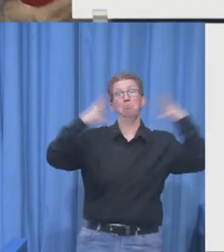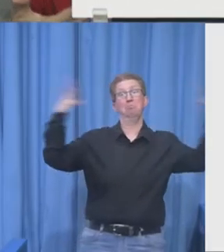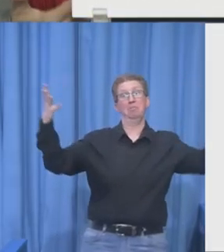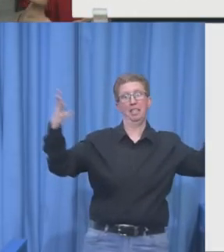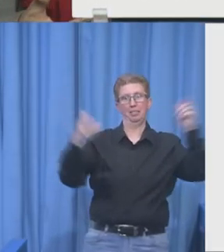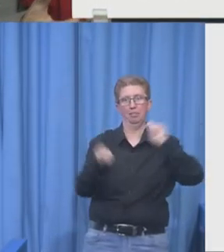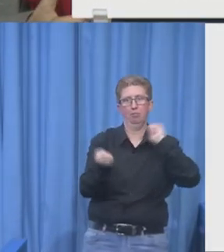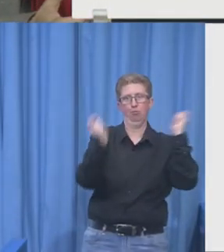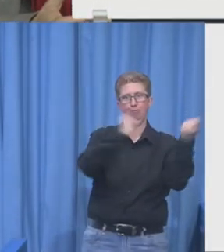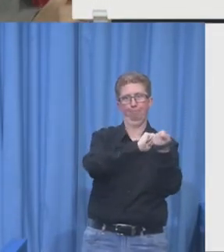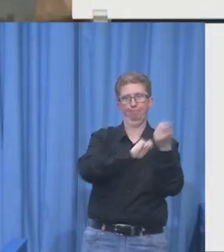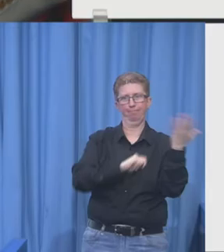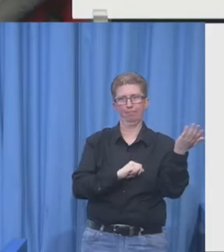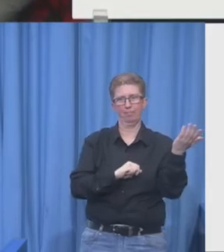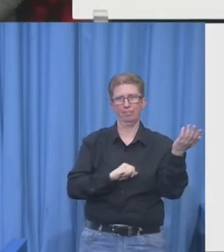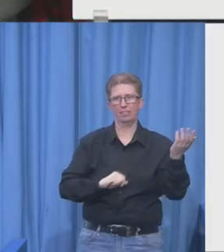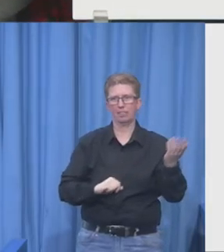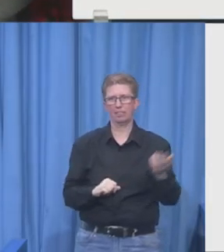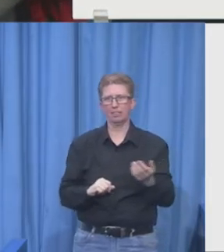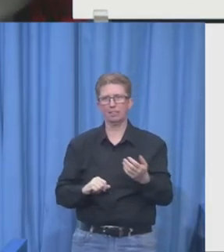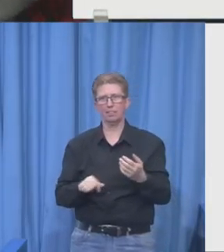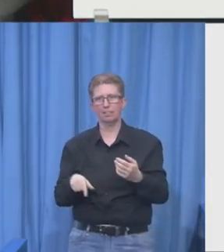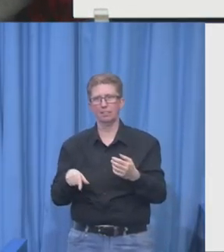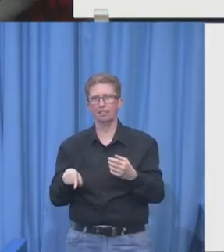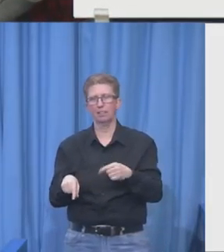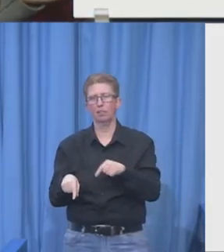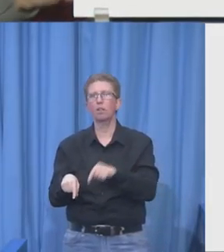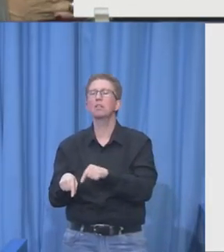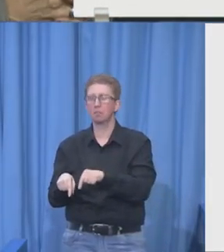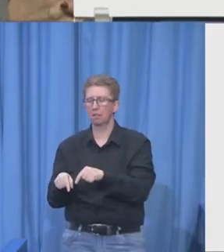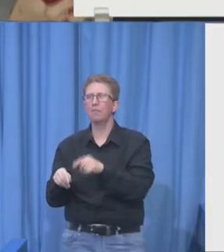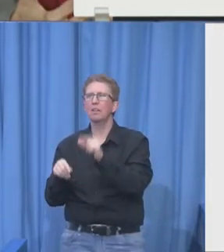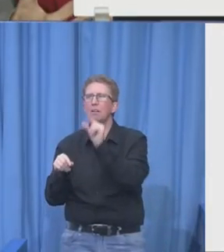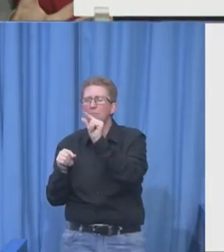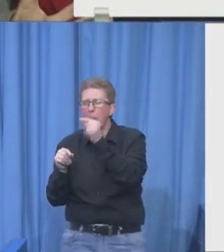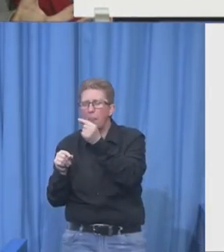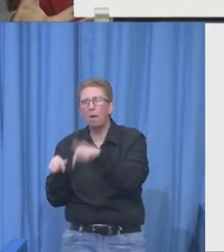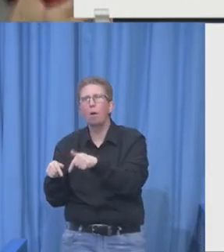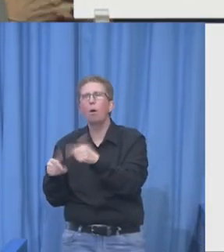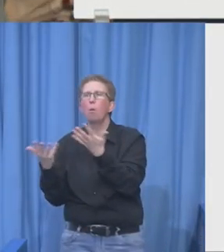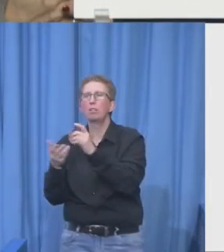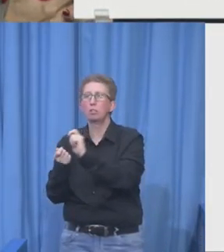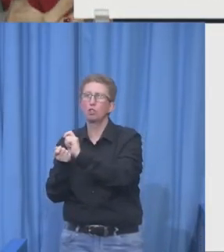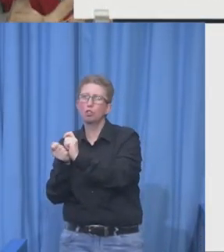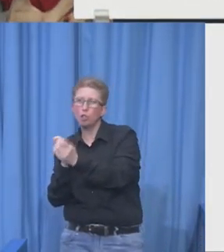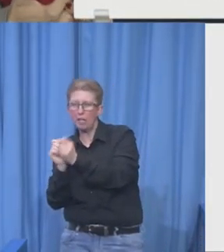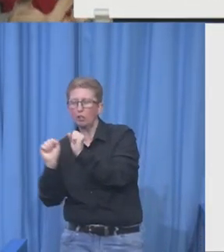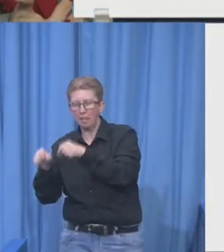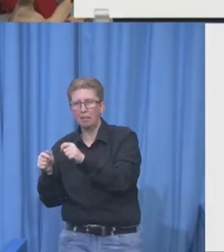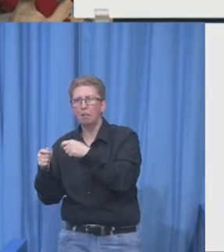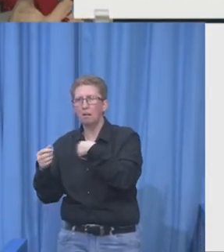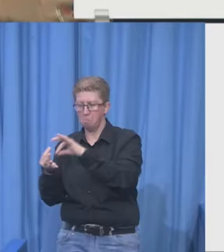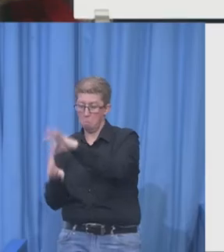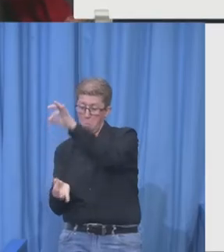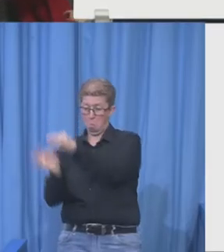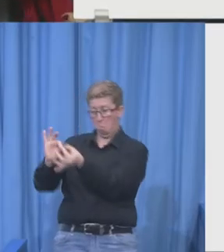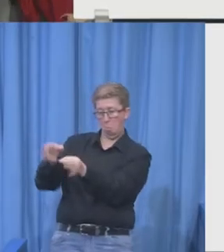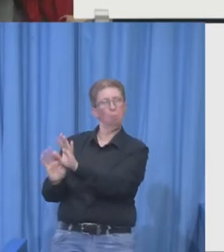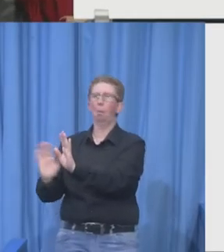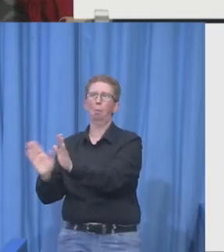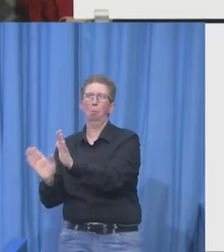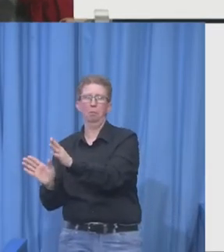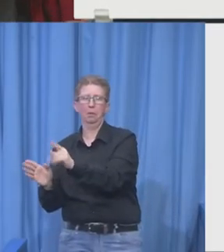one doesn't measure. We are trying to open the debate to incorporate the invisibles of development,